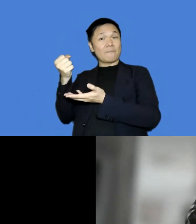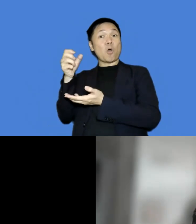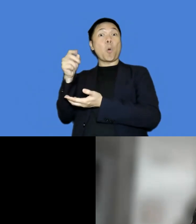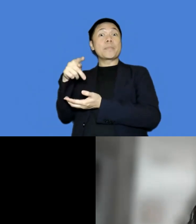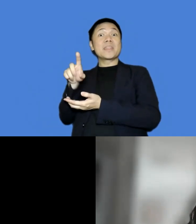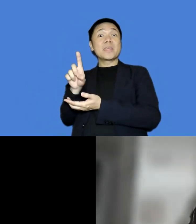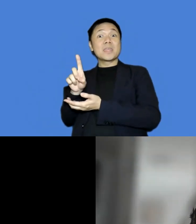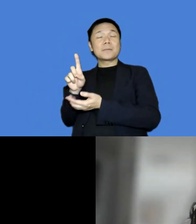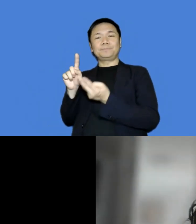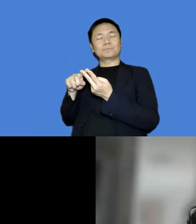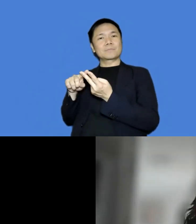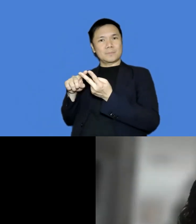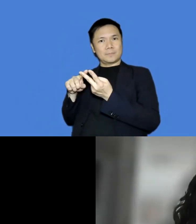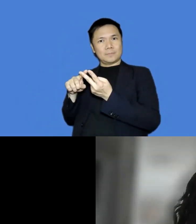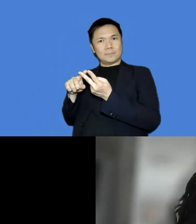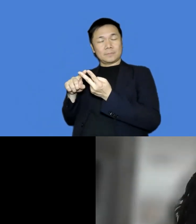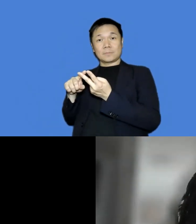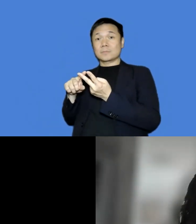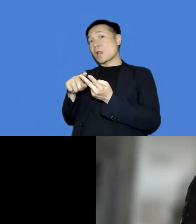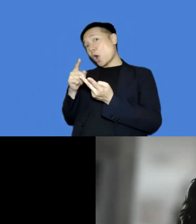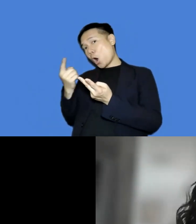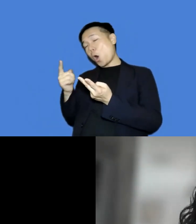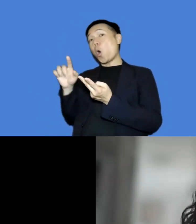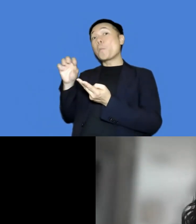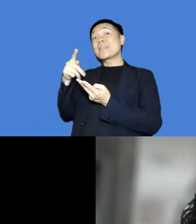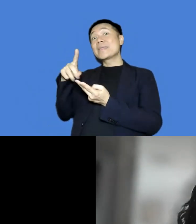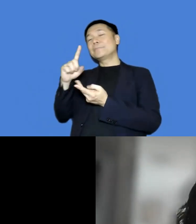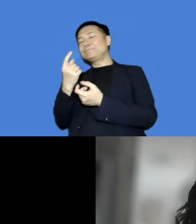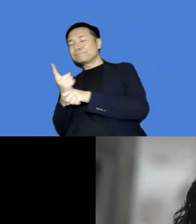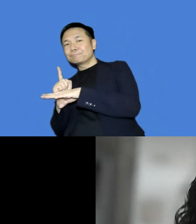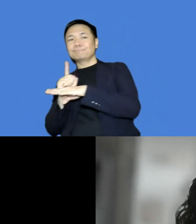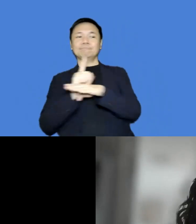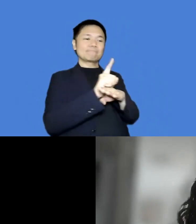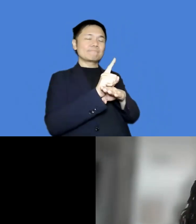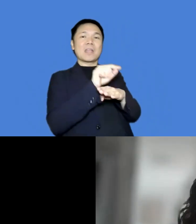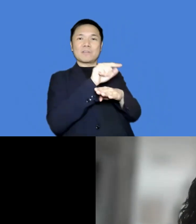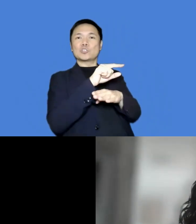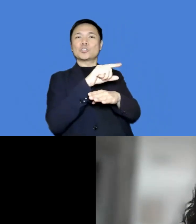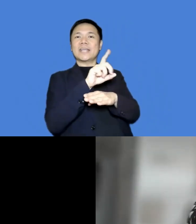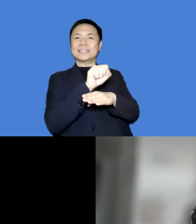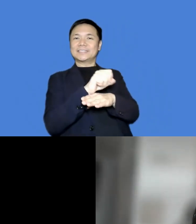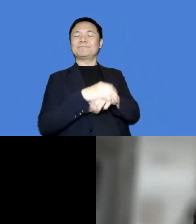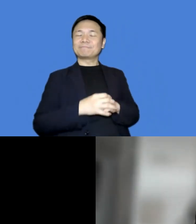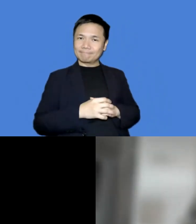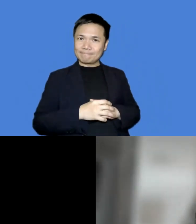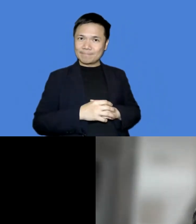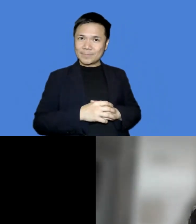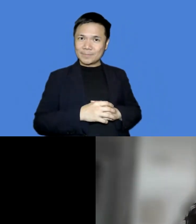OPDs and OPD representatives to attend the GDS,